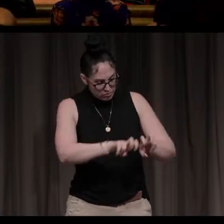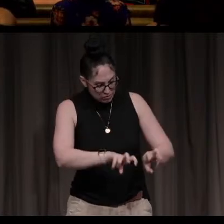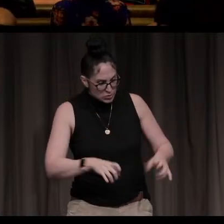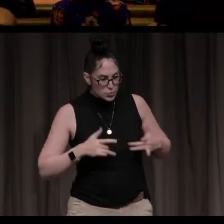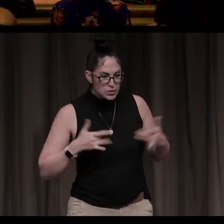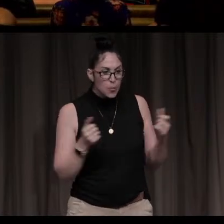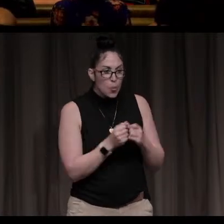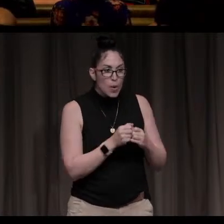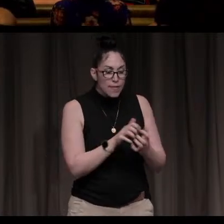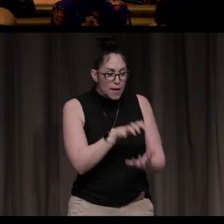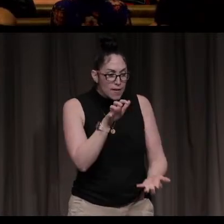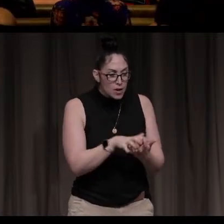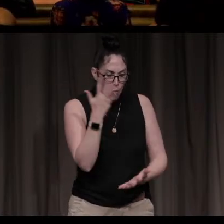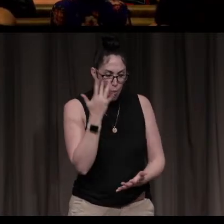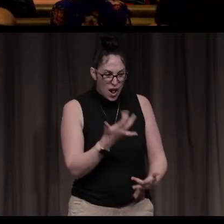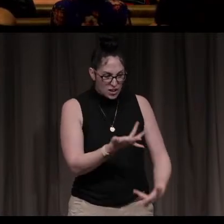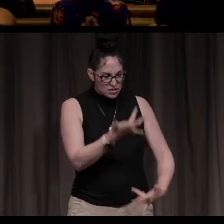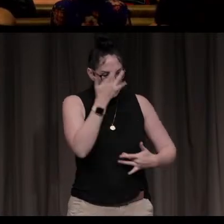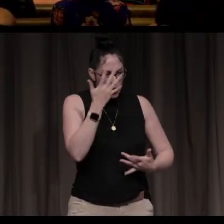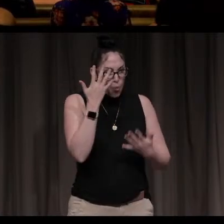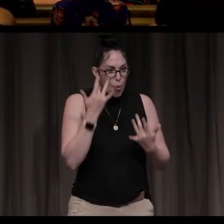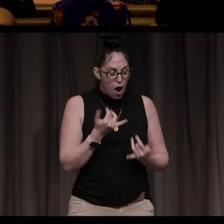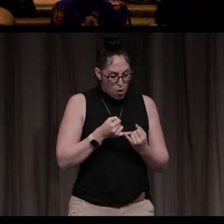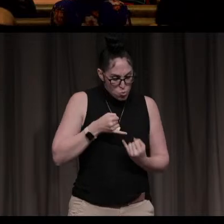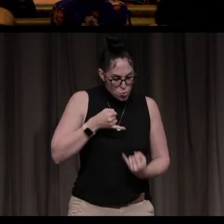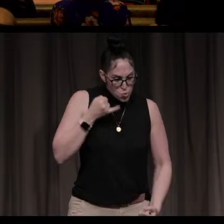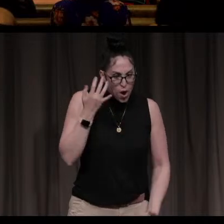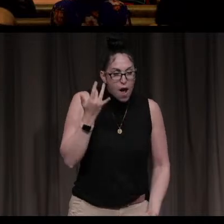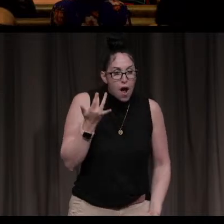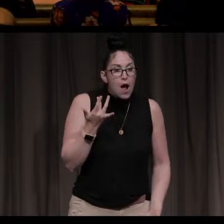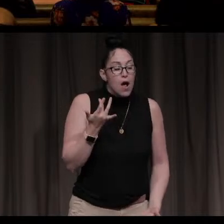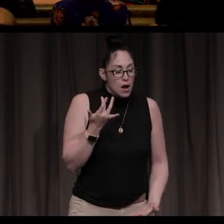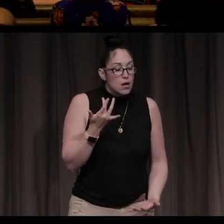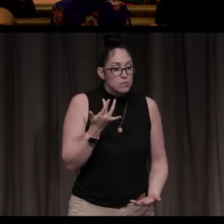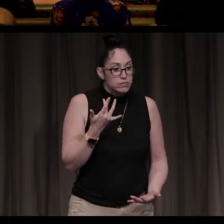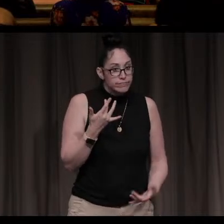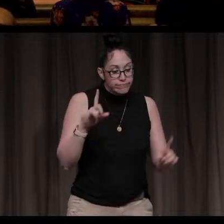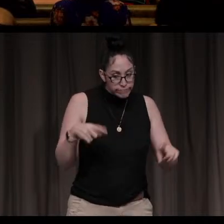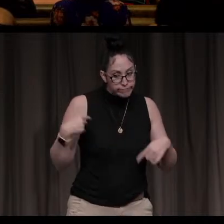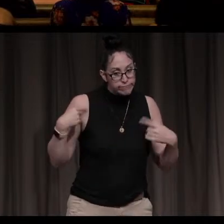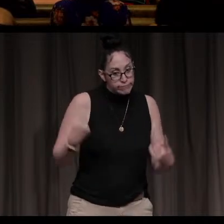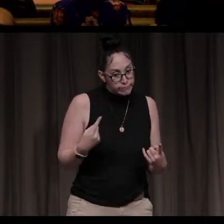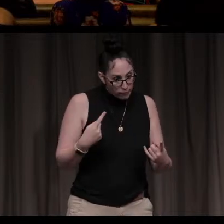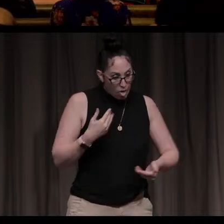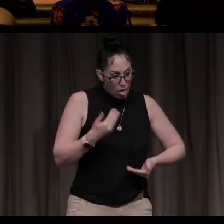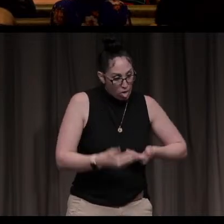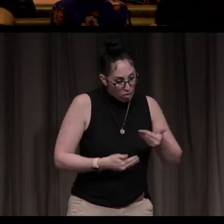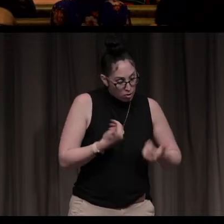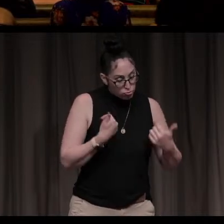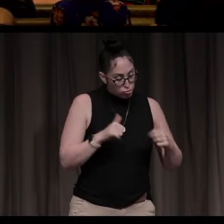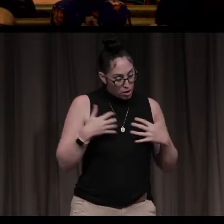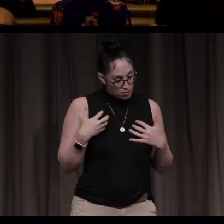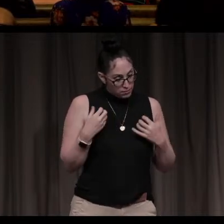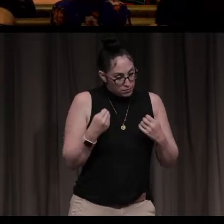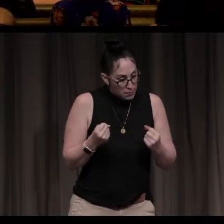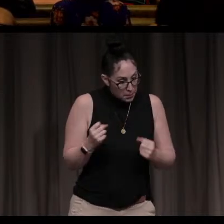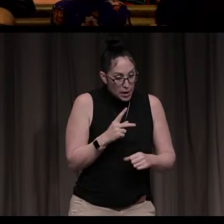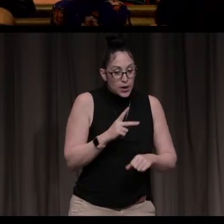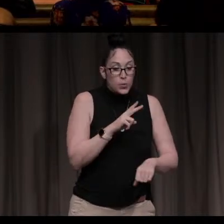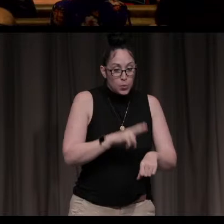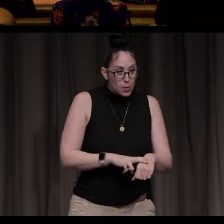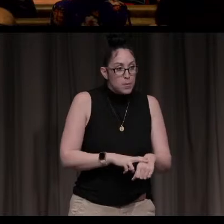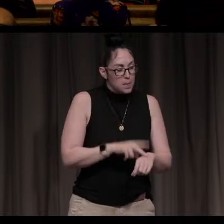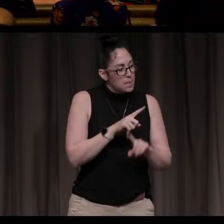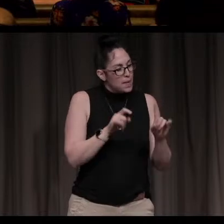these alligators, like why are they sick? But it's taken some time for their health to come back. And so I think that points to like how we need to